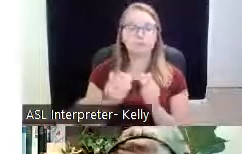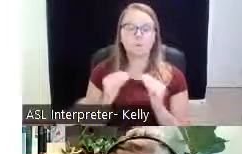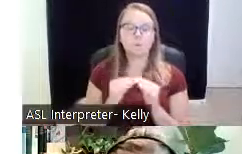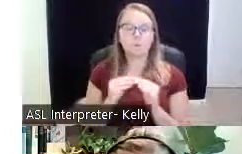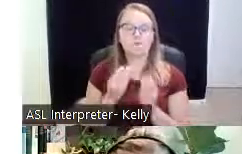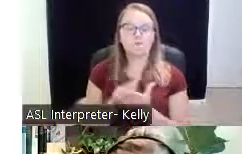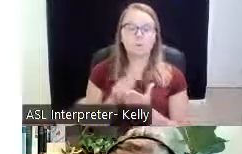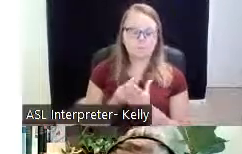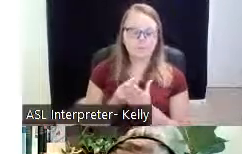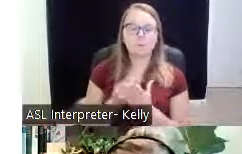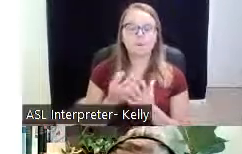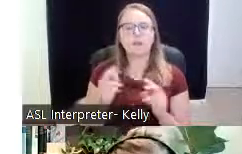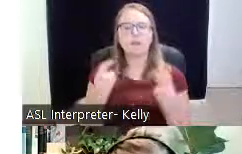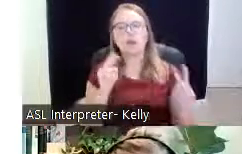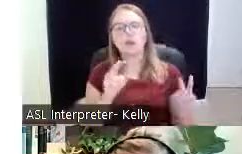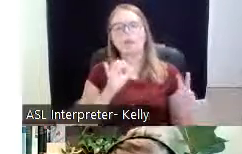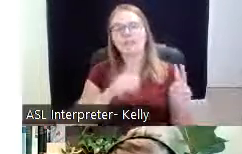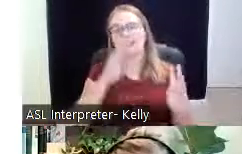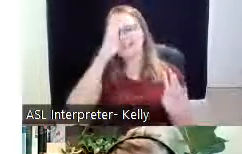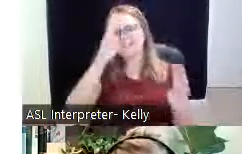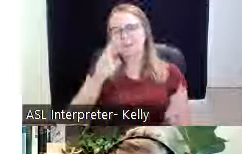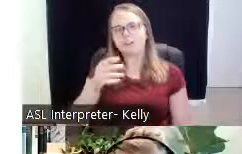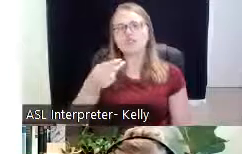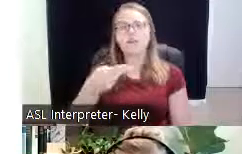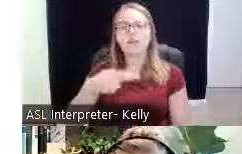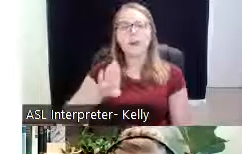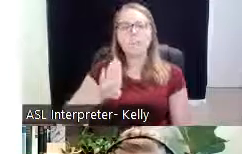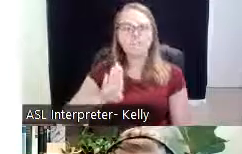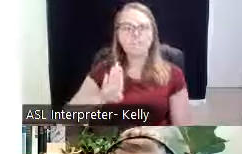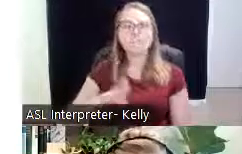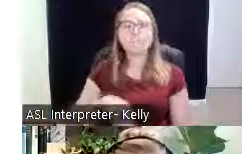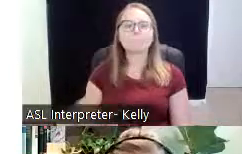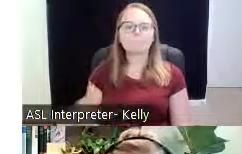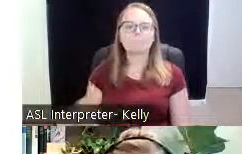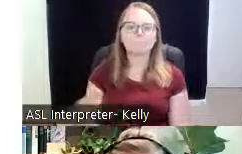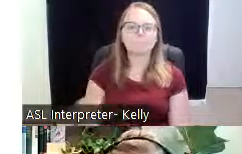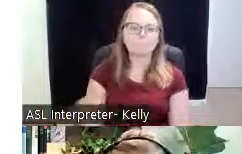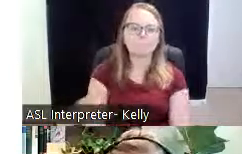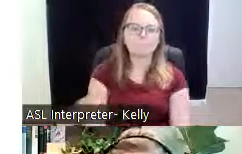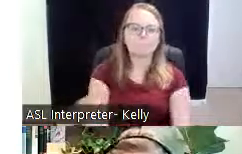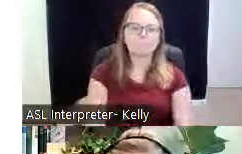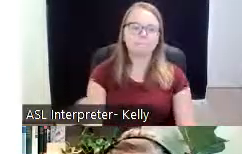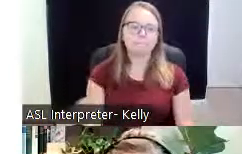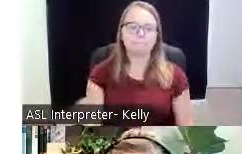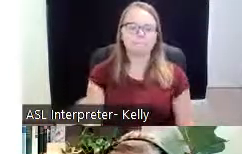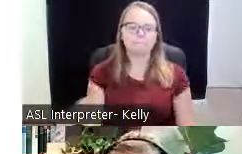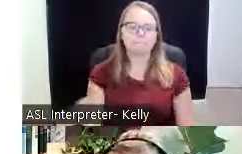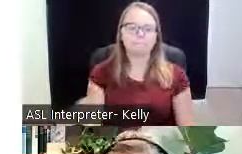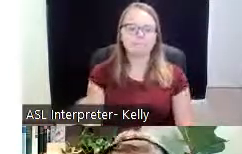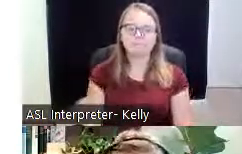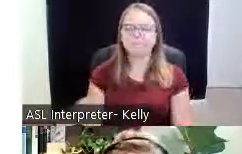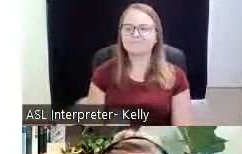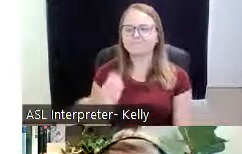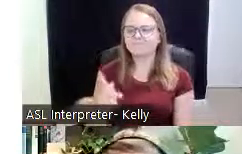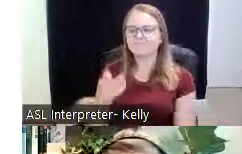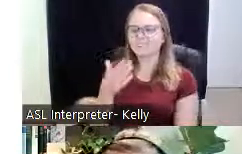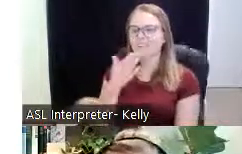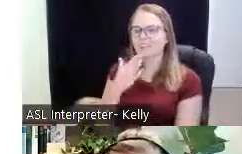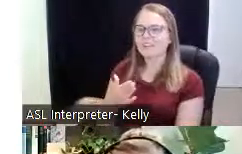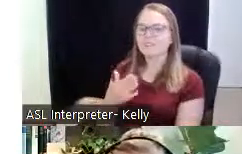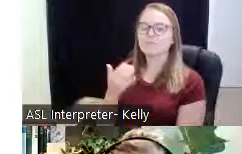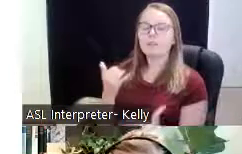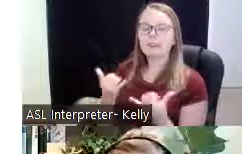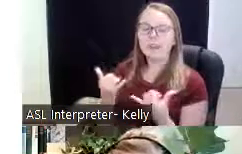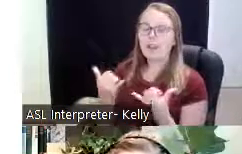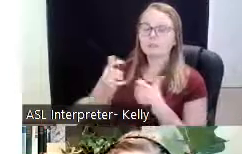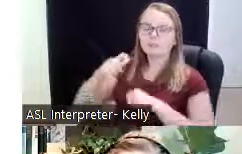some inspiration. So I'd make a plug to start with the Innovations Hub. That's great. Thank you. So we're actually running